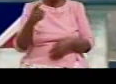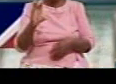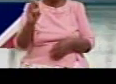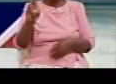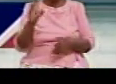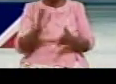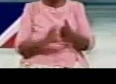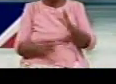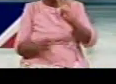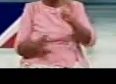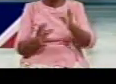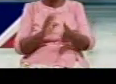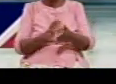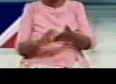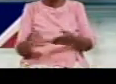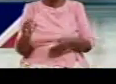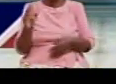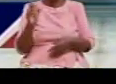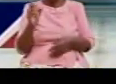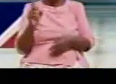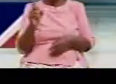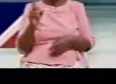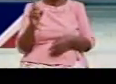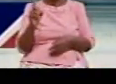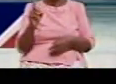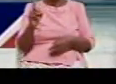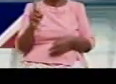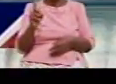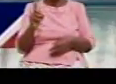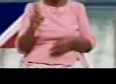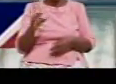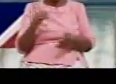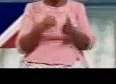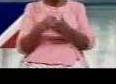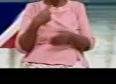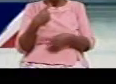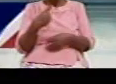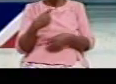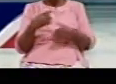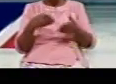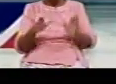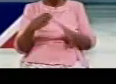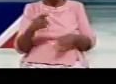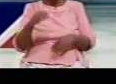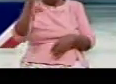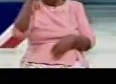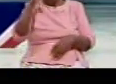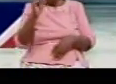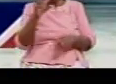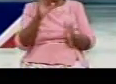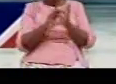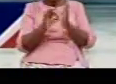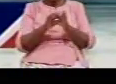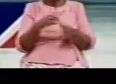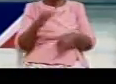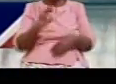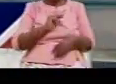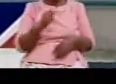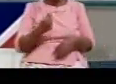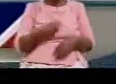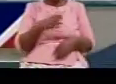chapter 4, we're reading from verse 1. It says, let a man so account of us as of